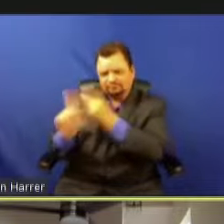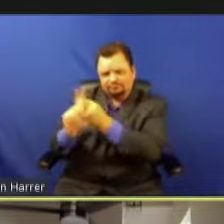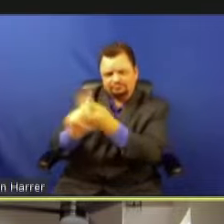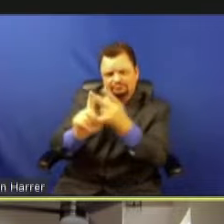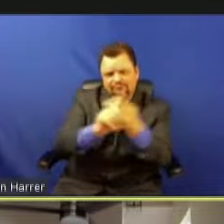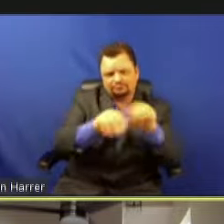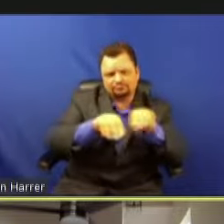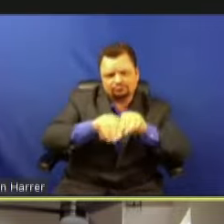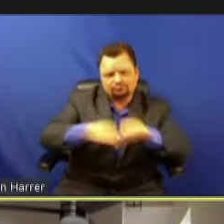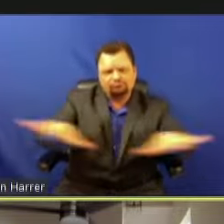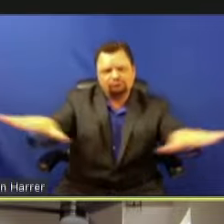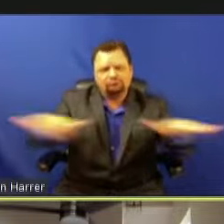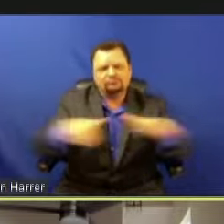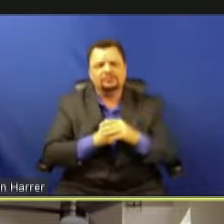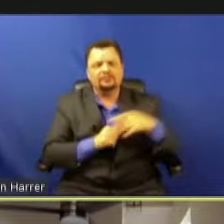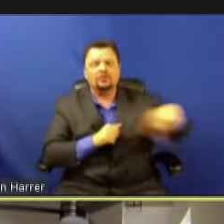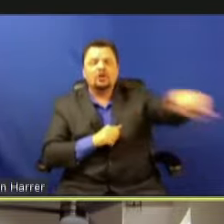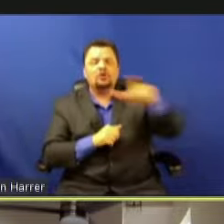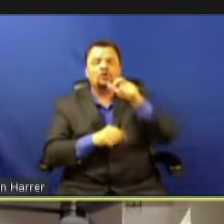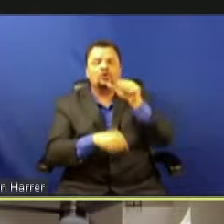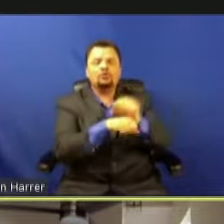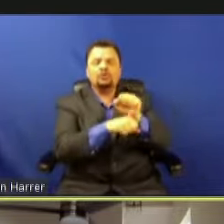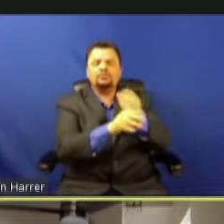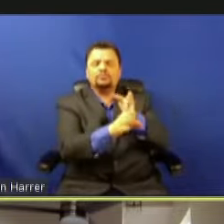workers. Next slide.